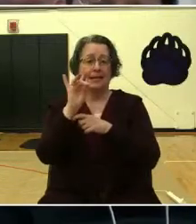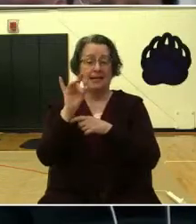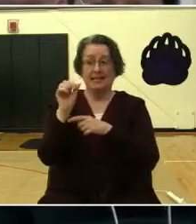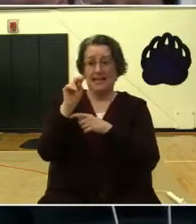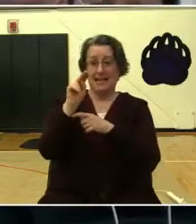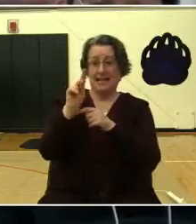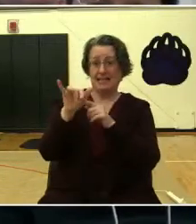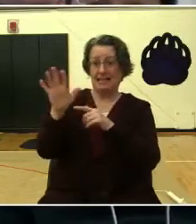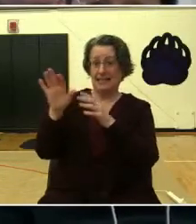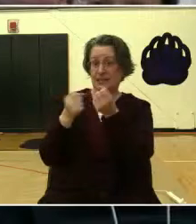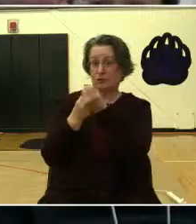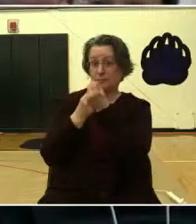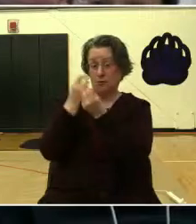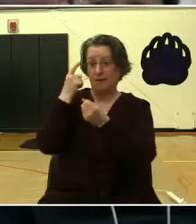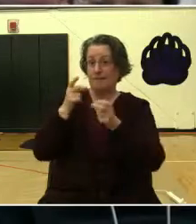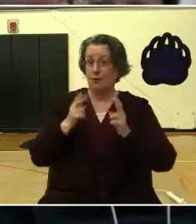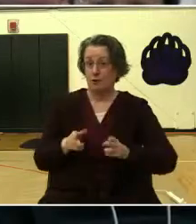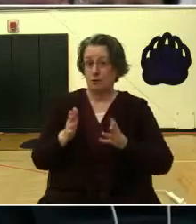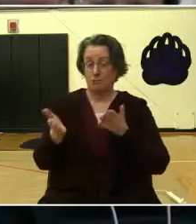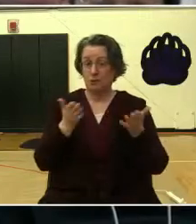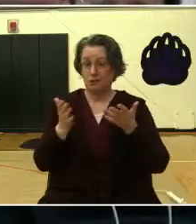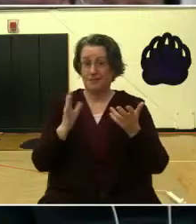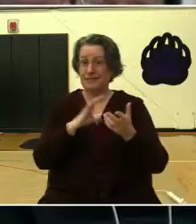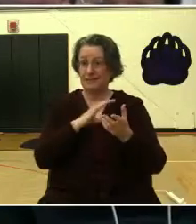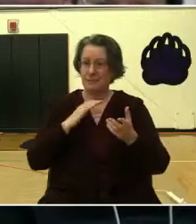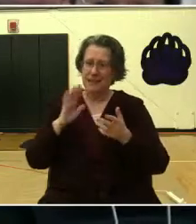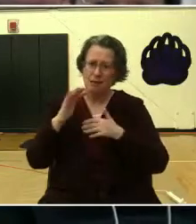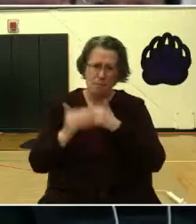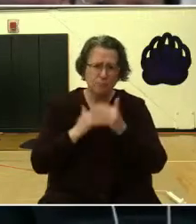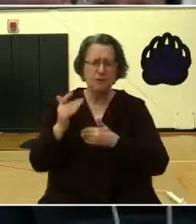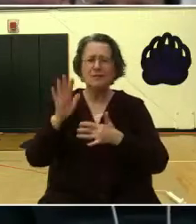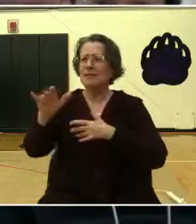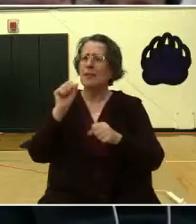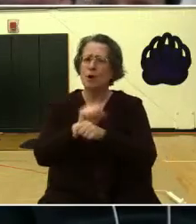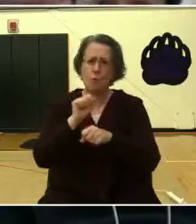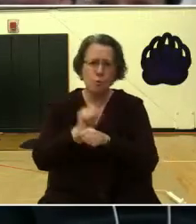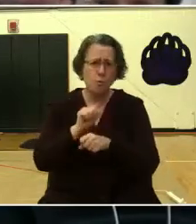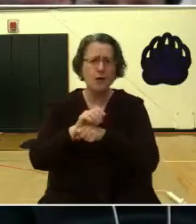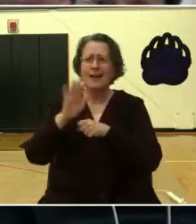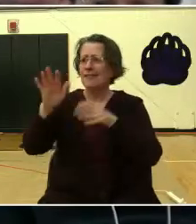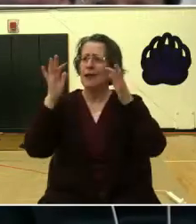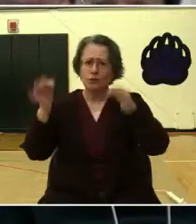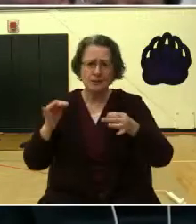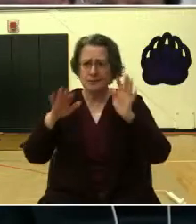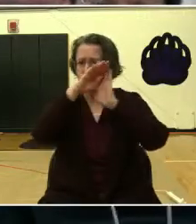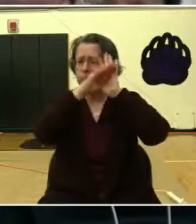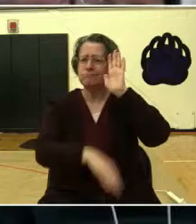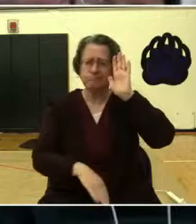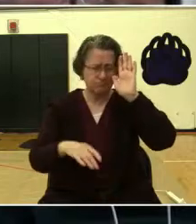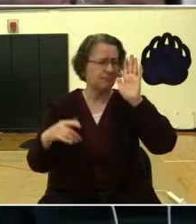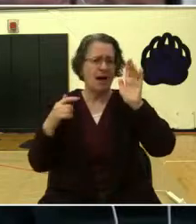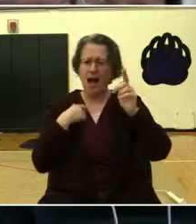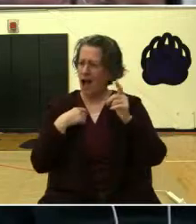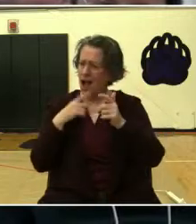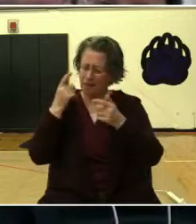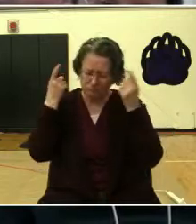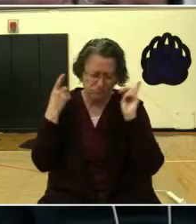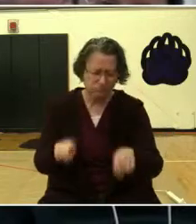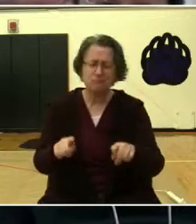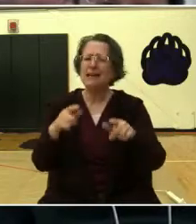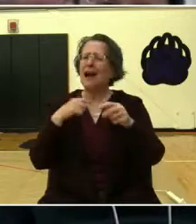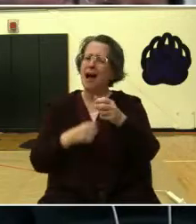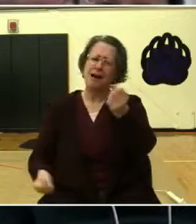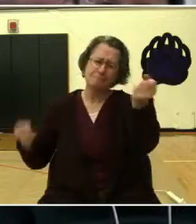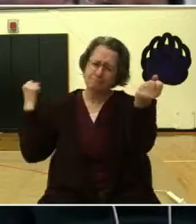Human Services committee and all of the hard work that they did um I will wholeheartedly vote to support this